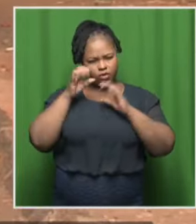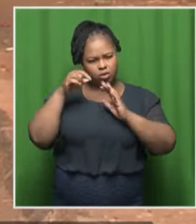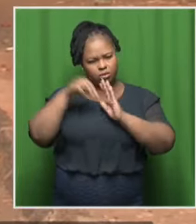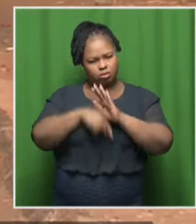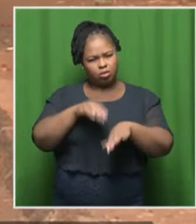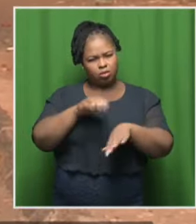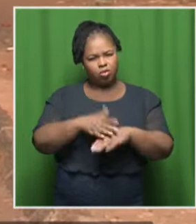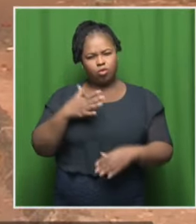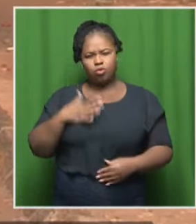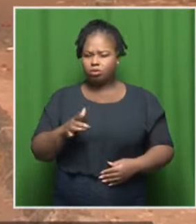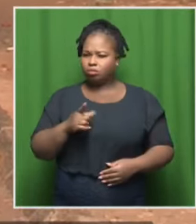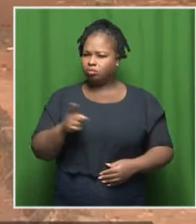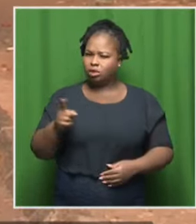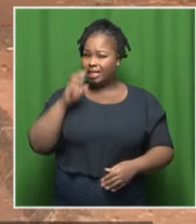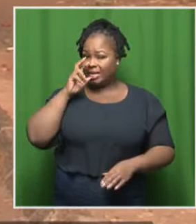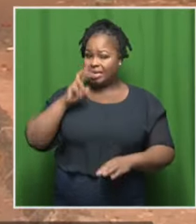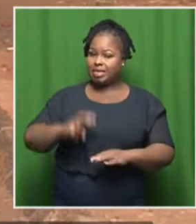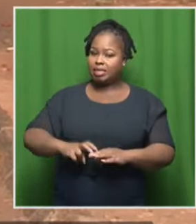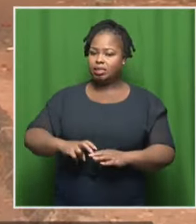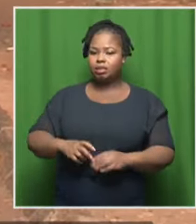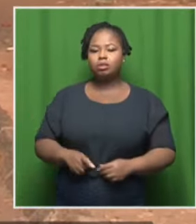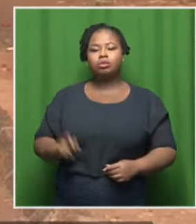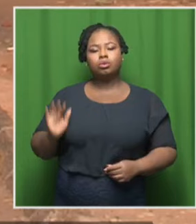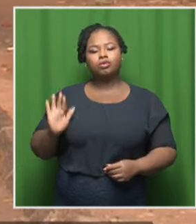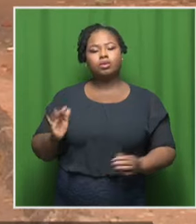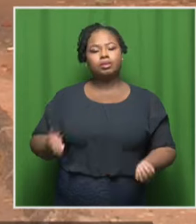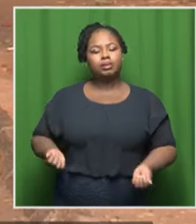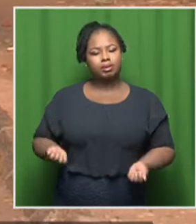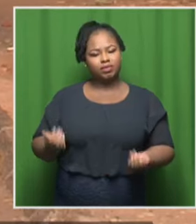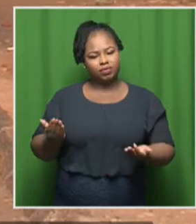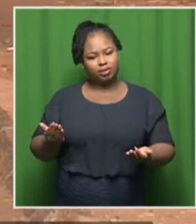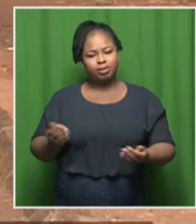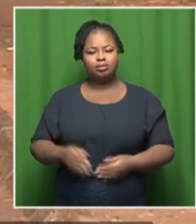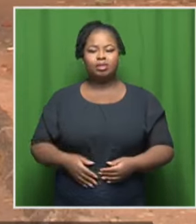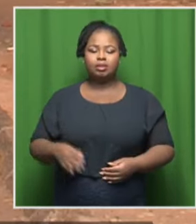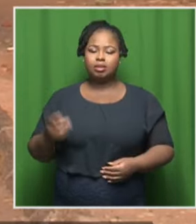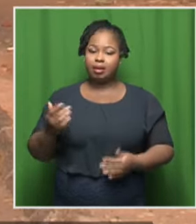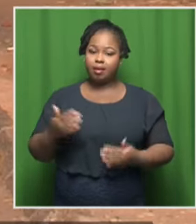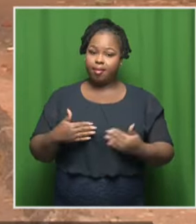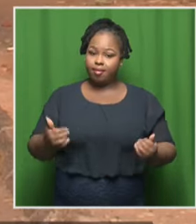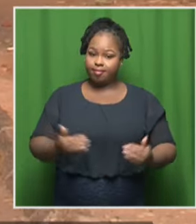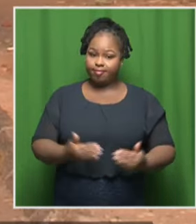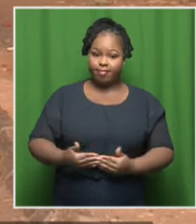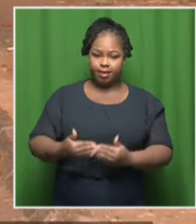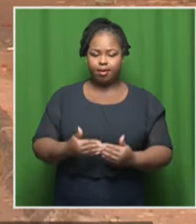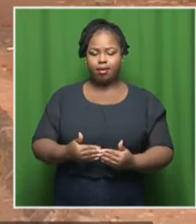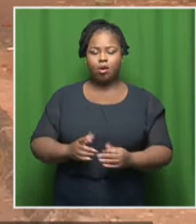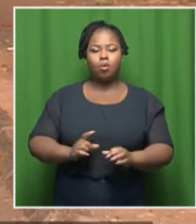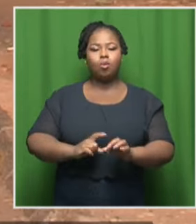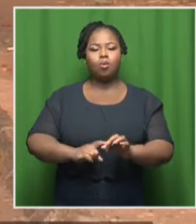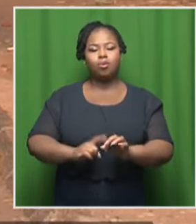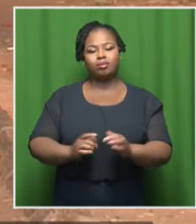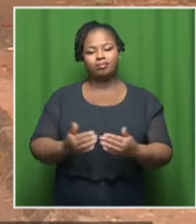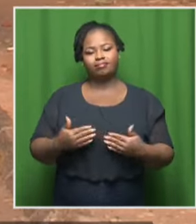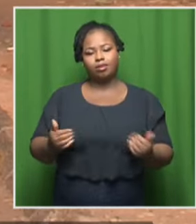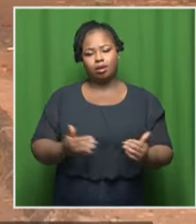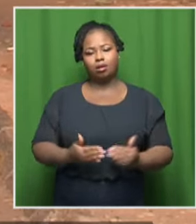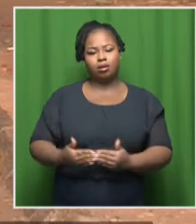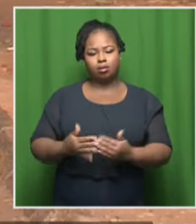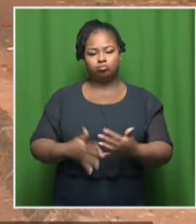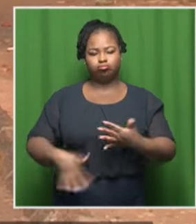their immediate needs. And one of that goes to the heart of service delivery. And of course, healthcare, quality healthcare is one of